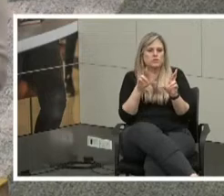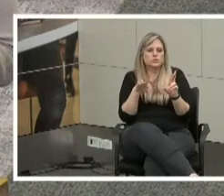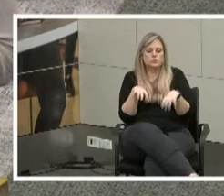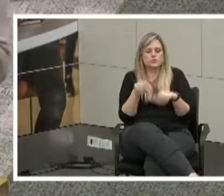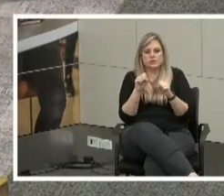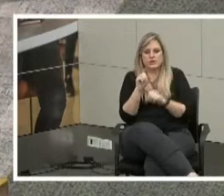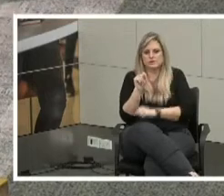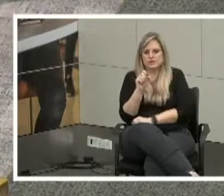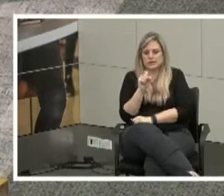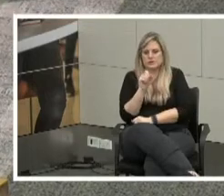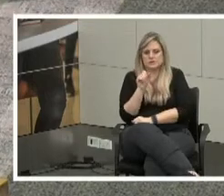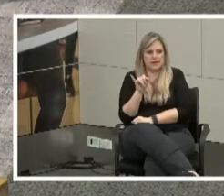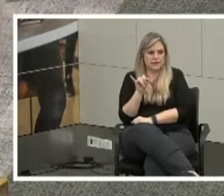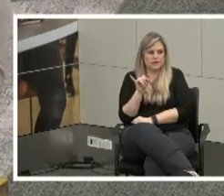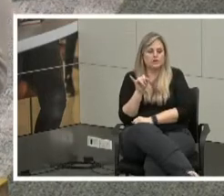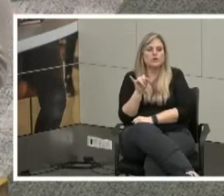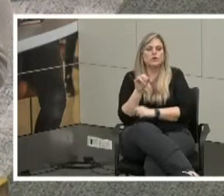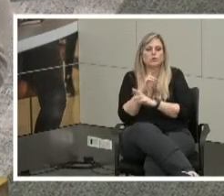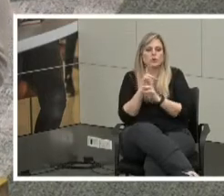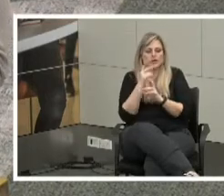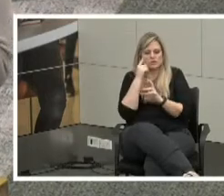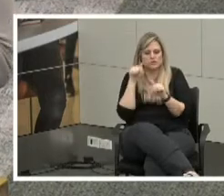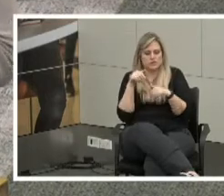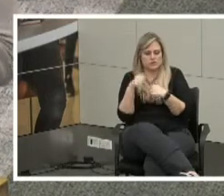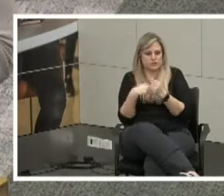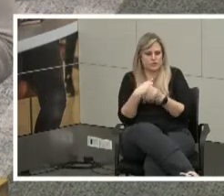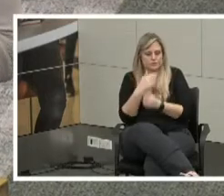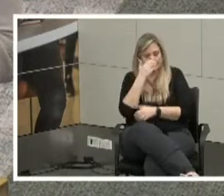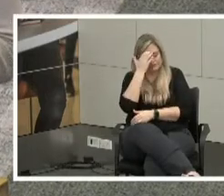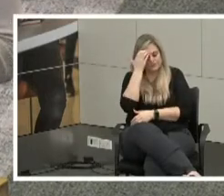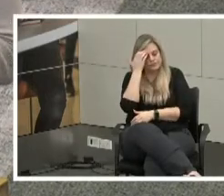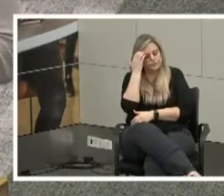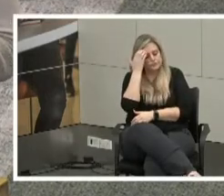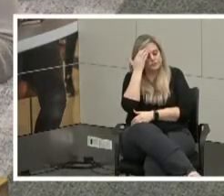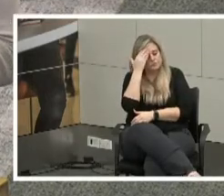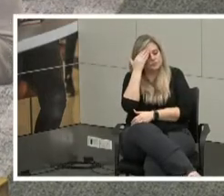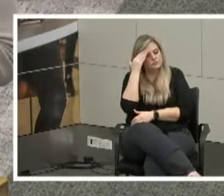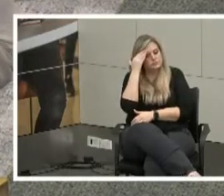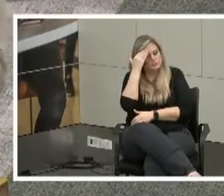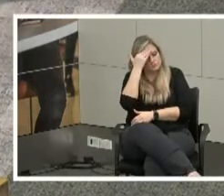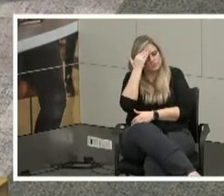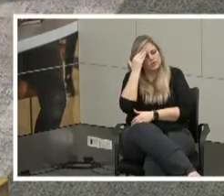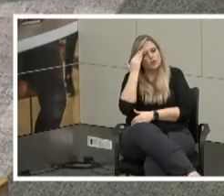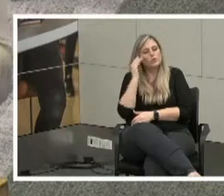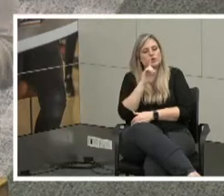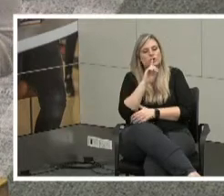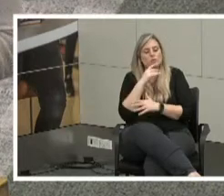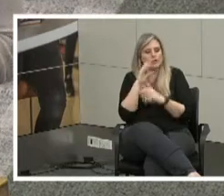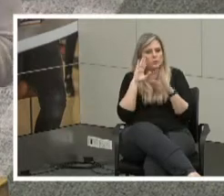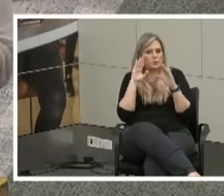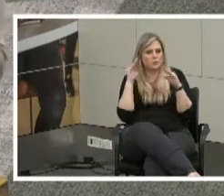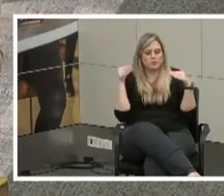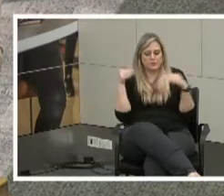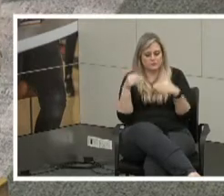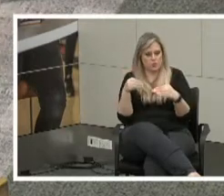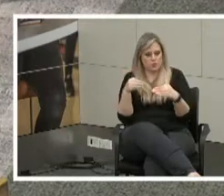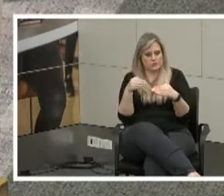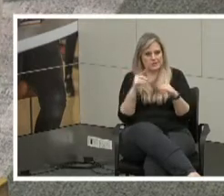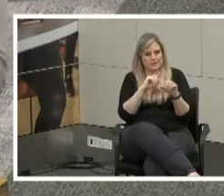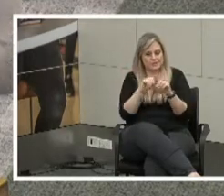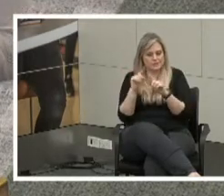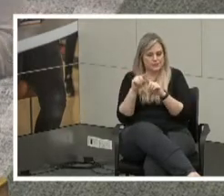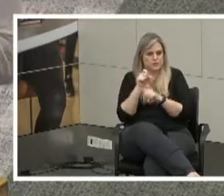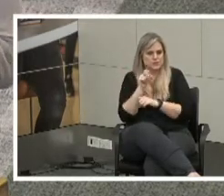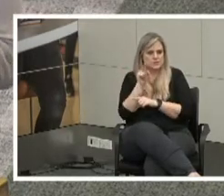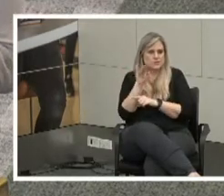Readiness for this year so a lot of specific supports for MJ bilingual students so we can maintain focus on the different subpopulations uh